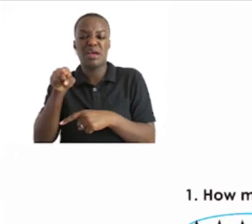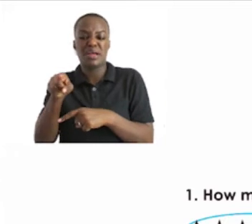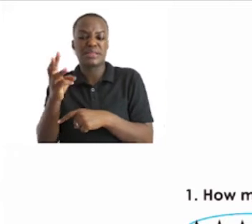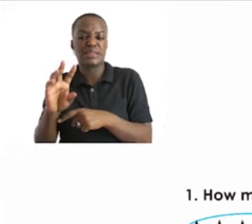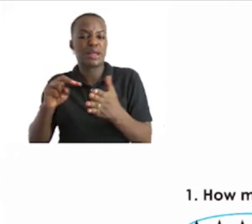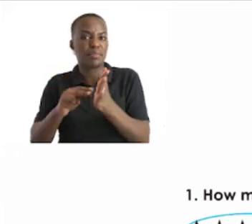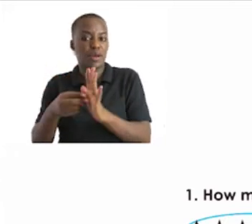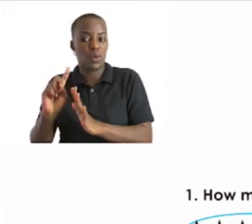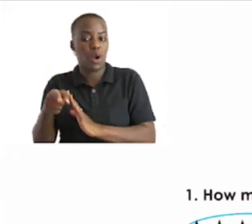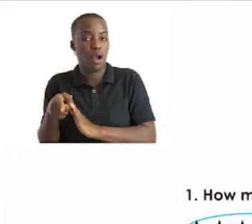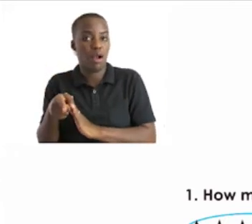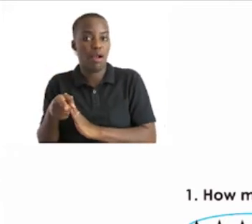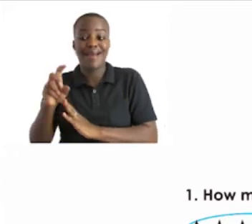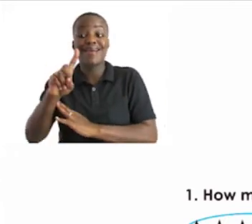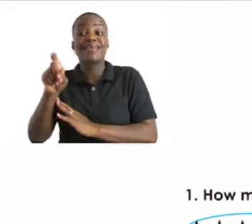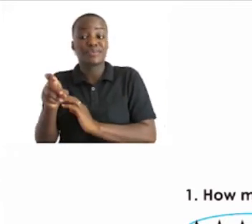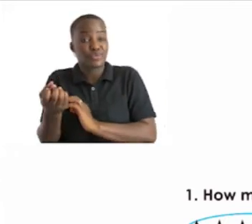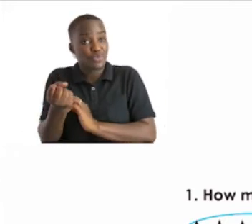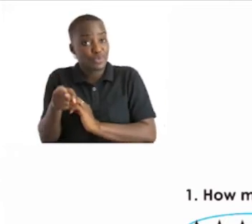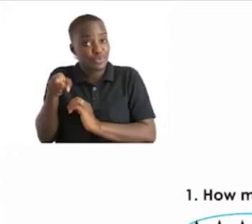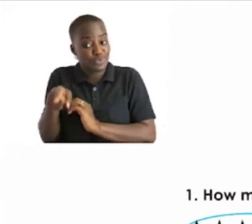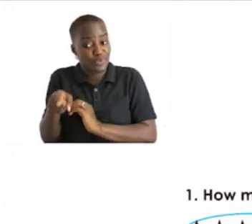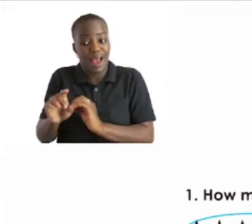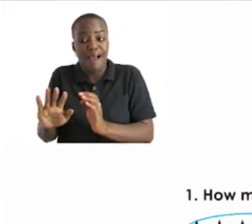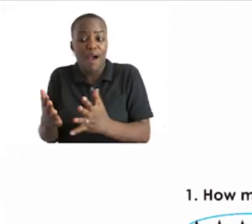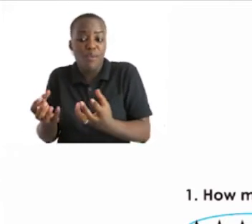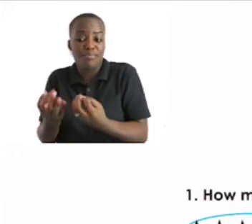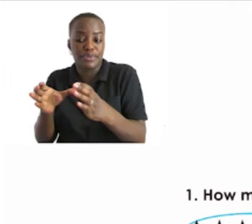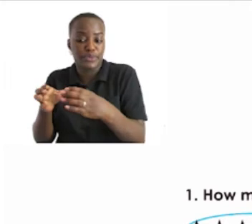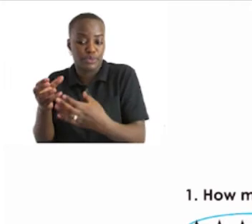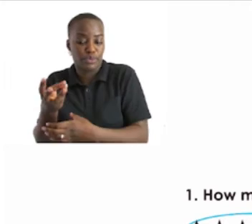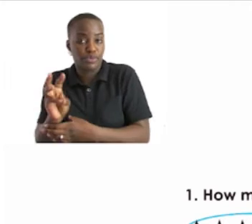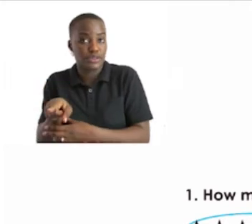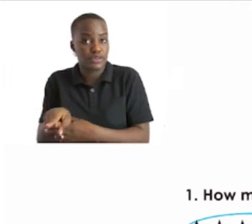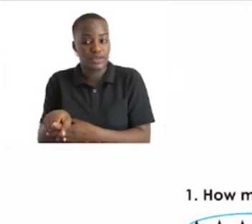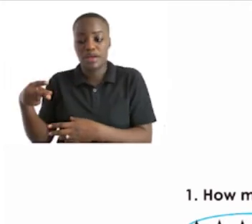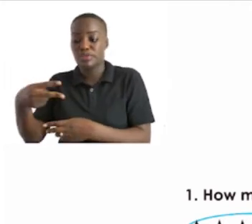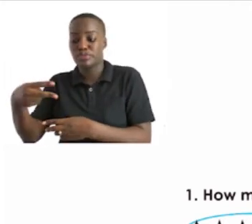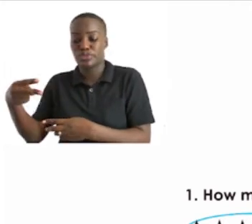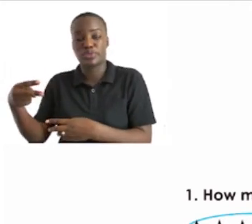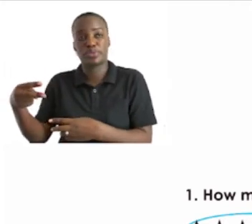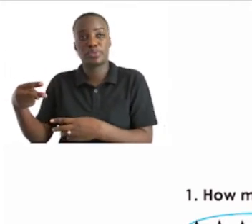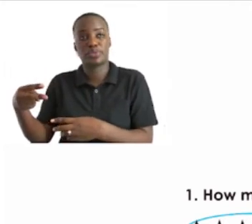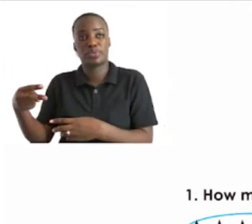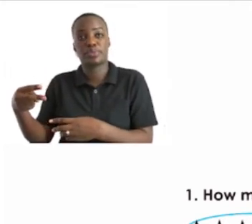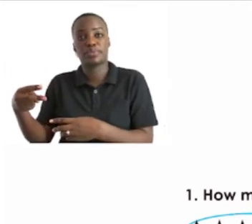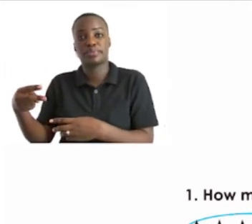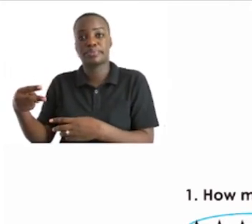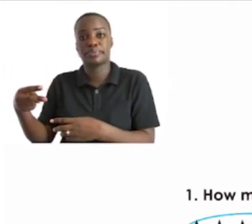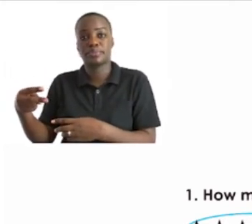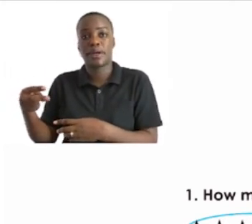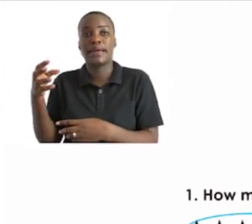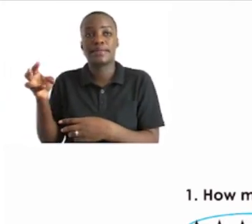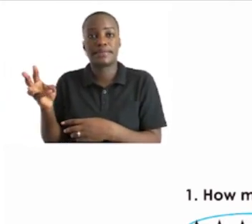6 we are putting is from the question. And then we put our equal sign, which will